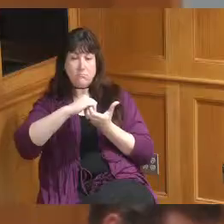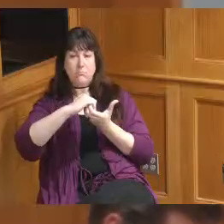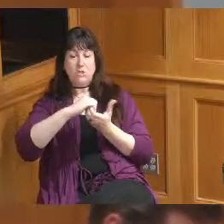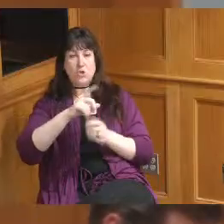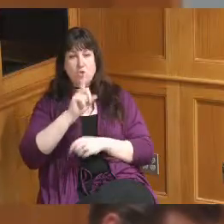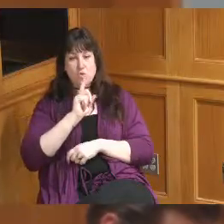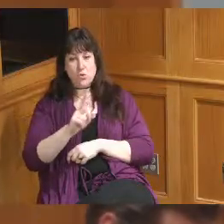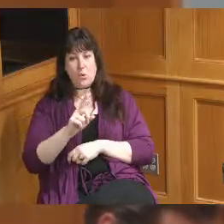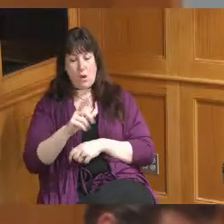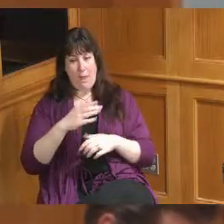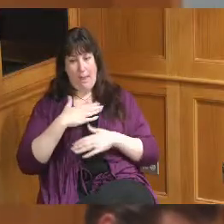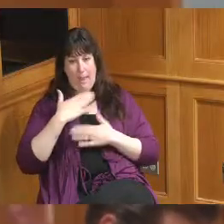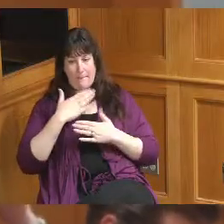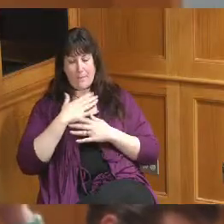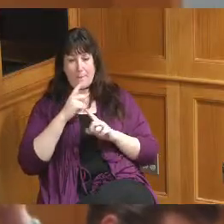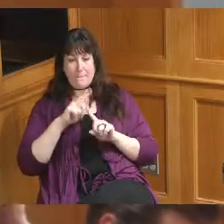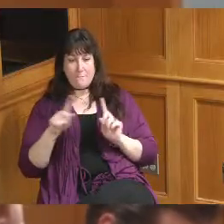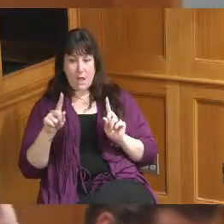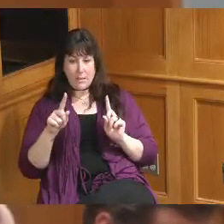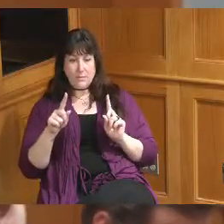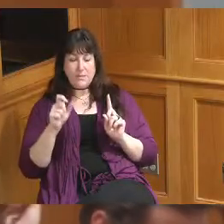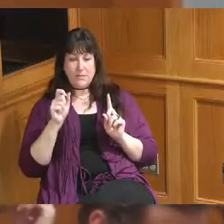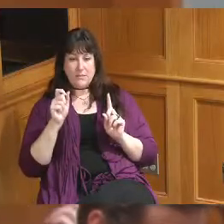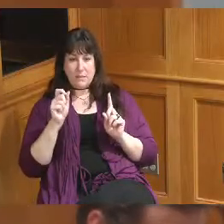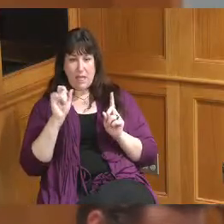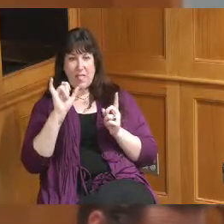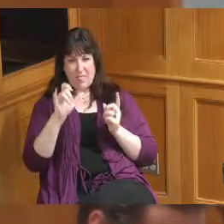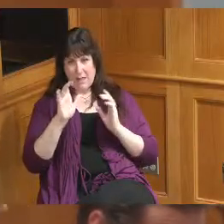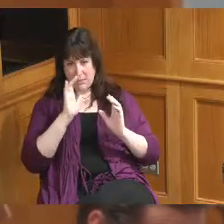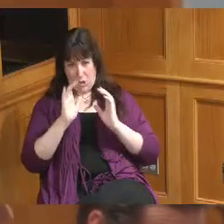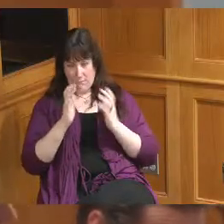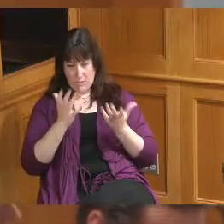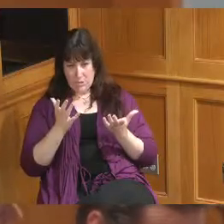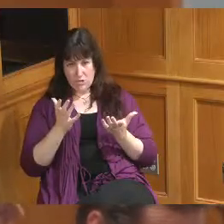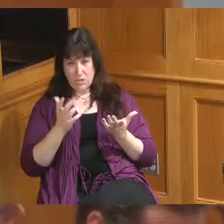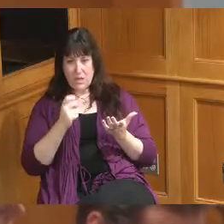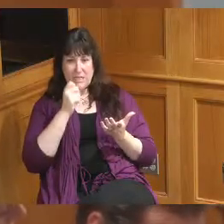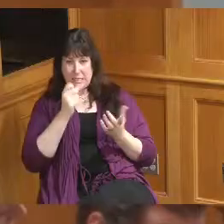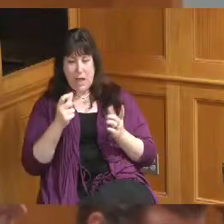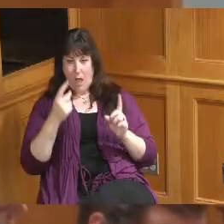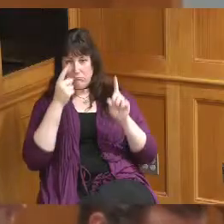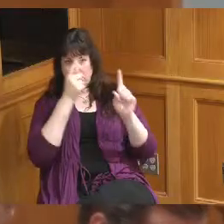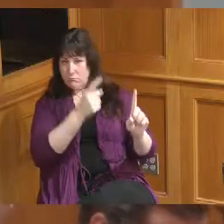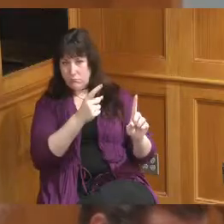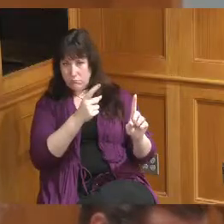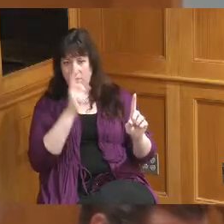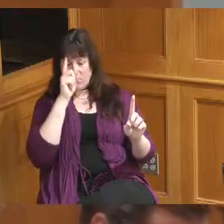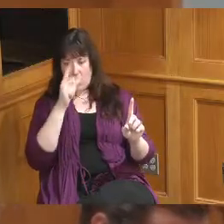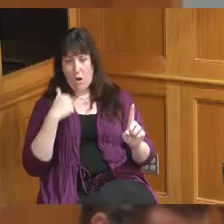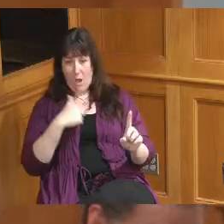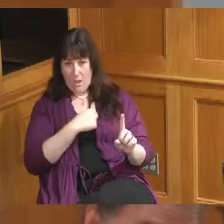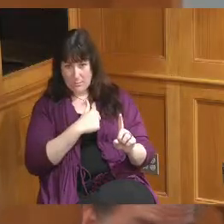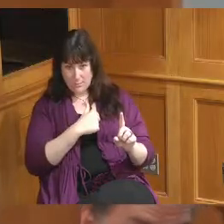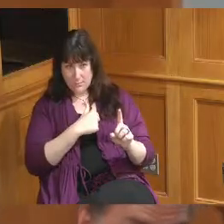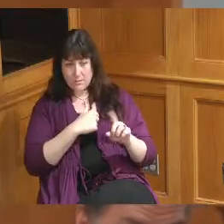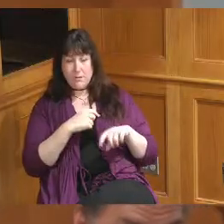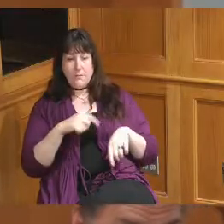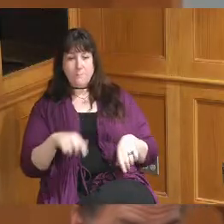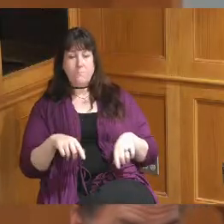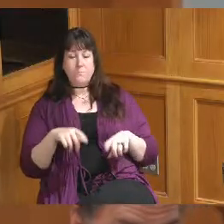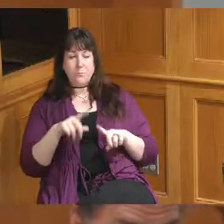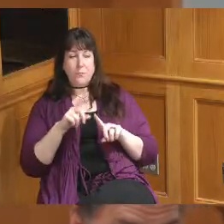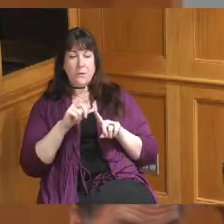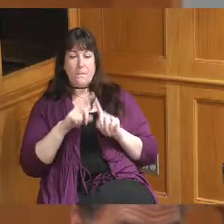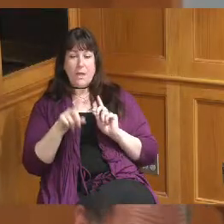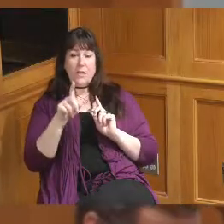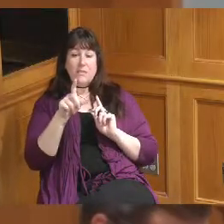committee, the work the committee is doing, then I think that would have to be the conversation. But that is not the primary goal of this at all. But should county government